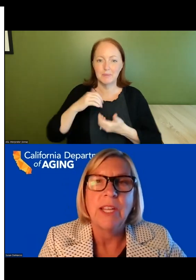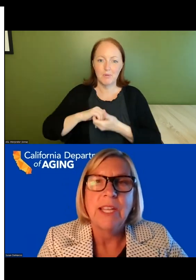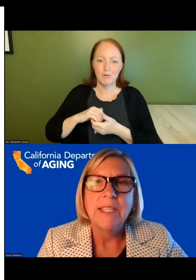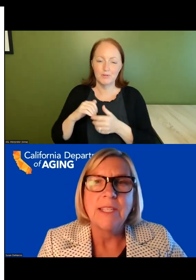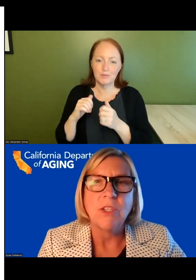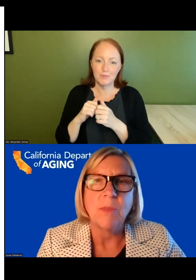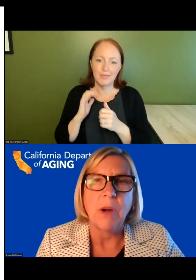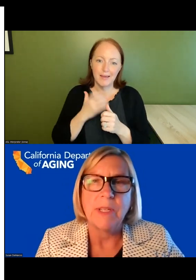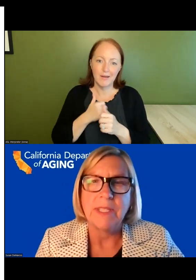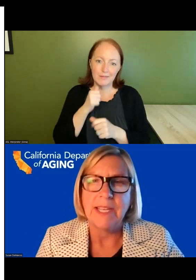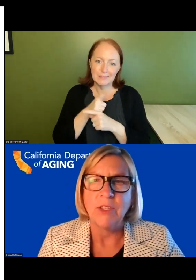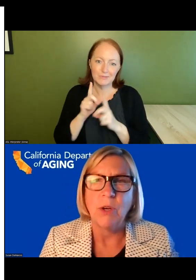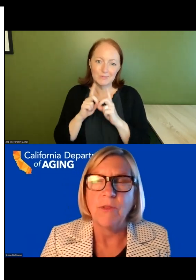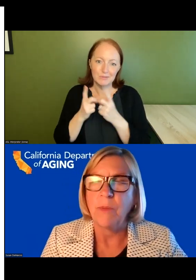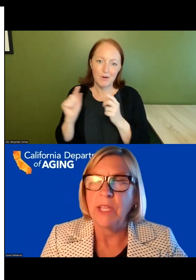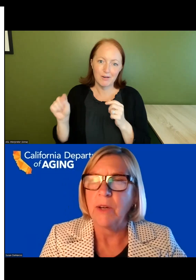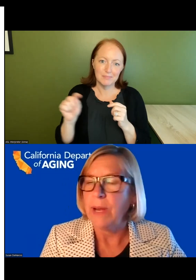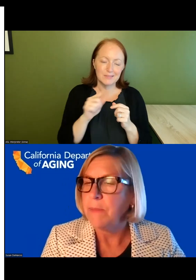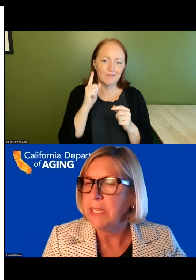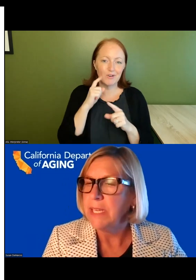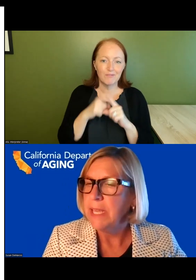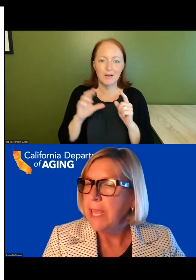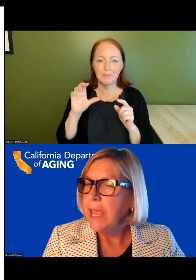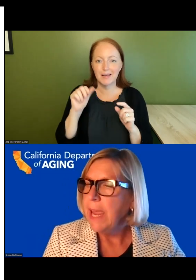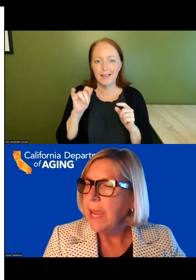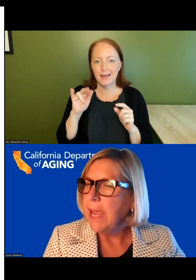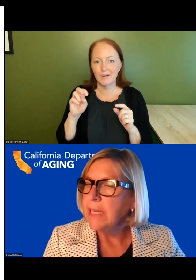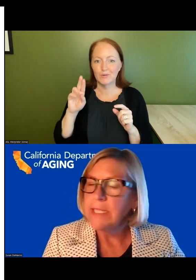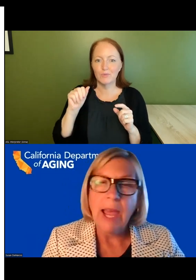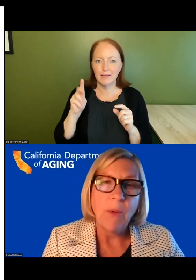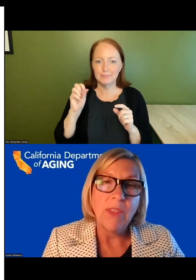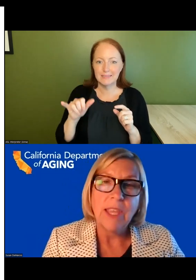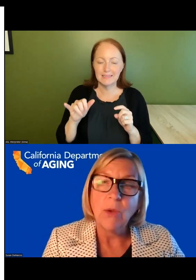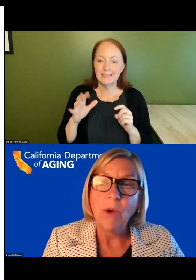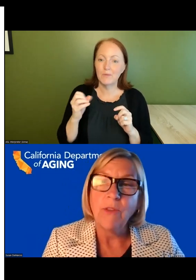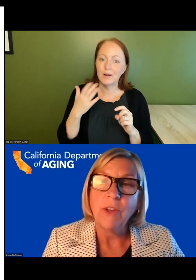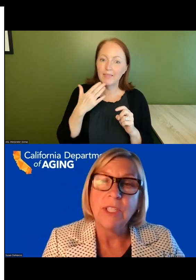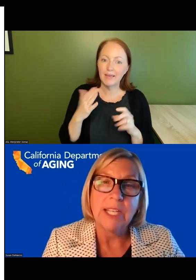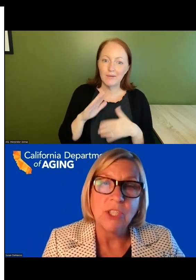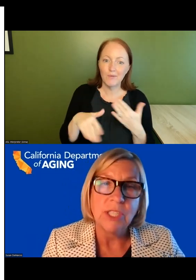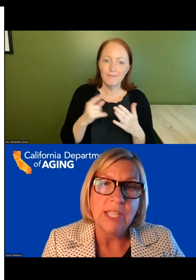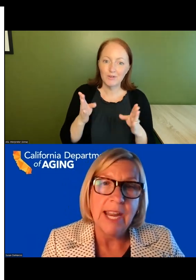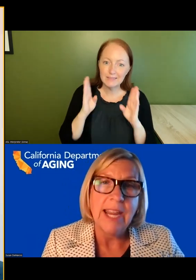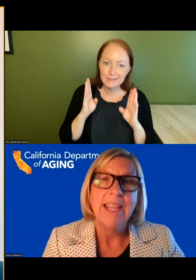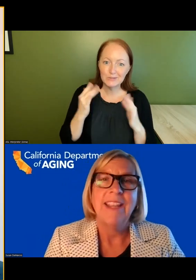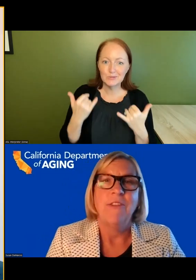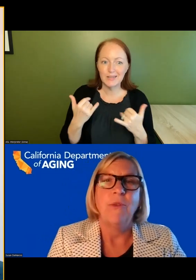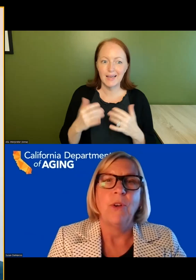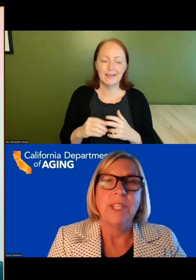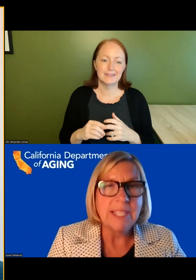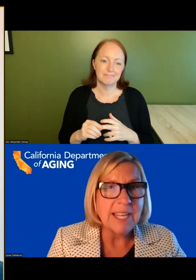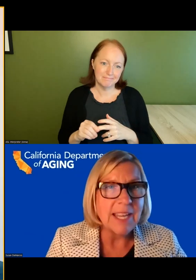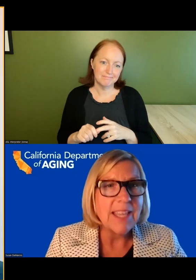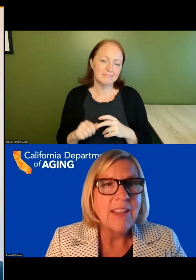our sister departments, as you heard from Claire Ramsey. And I want to thank you all for your attention today,